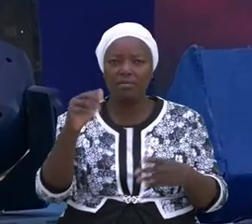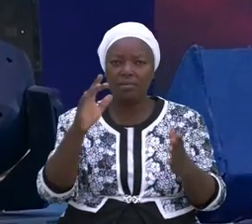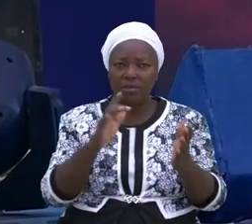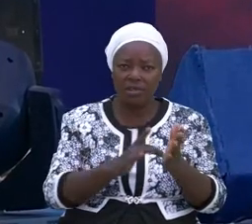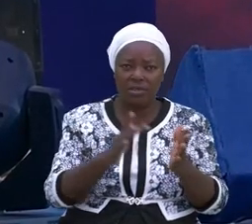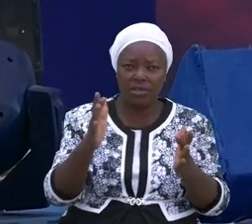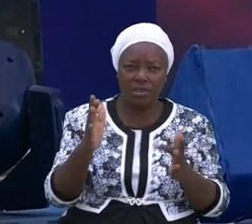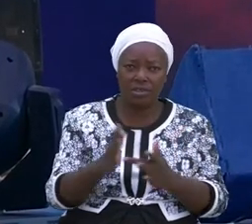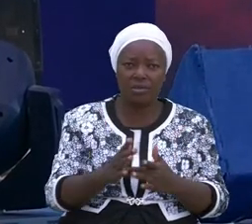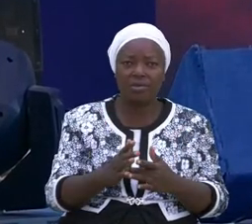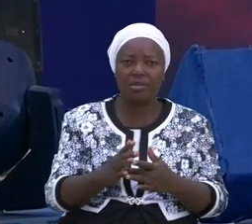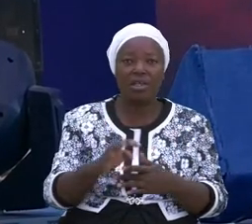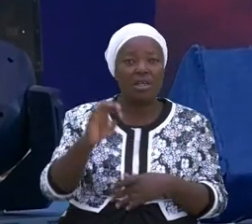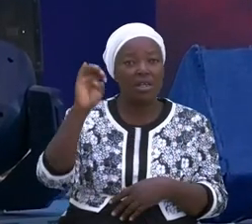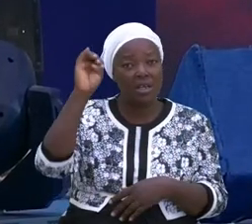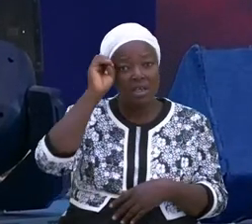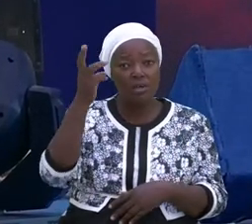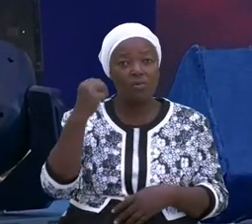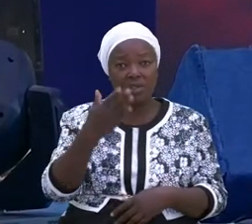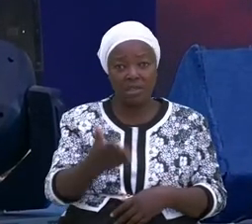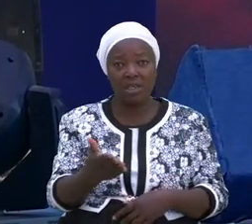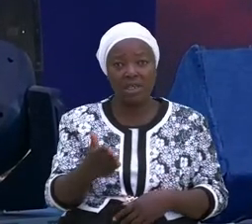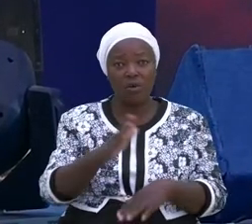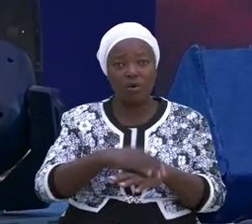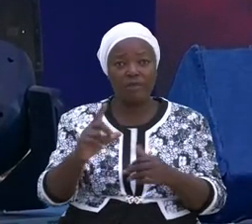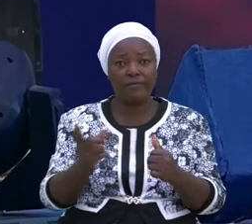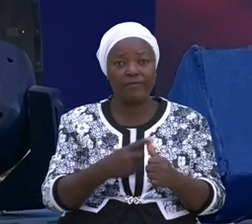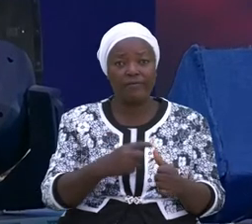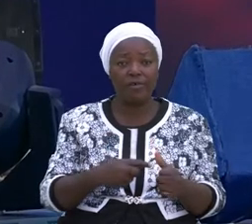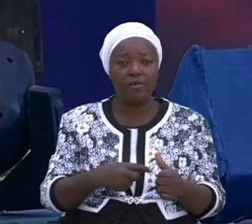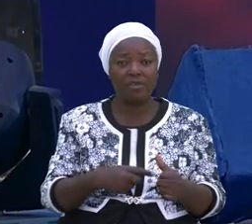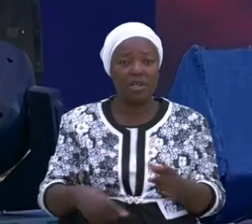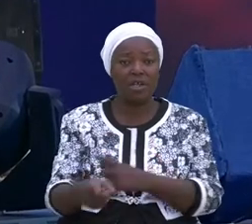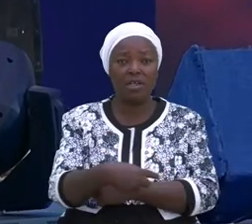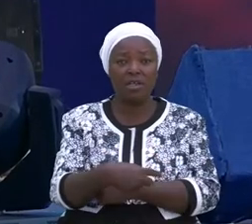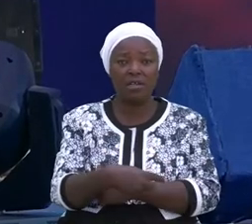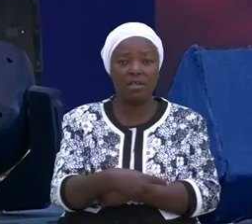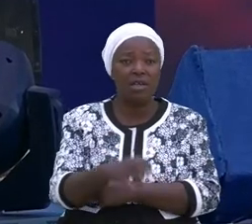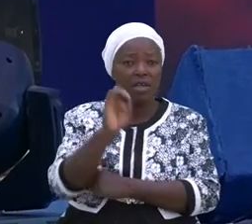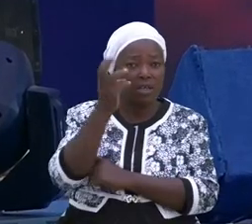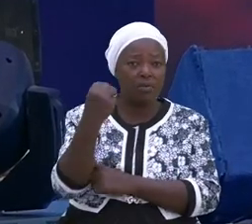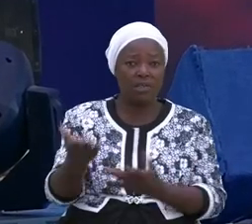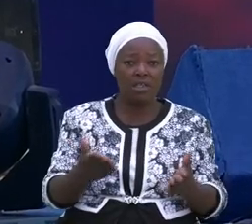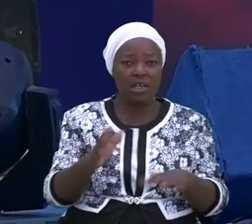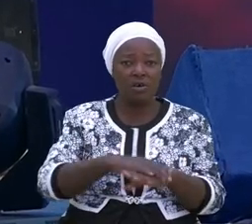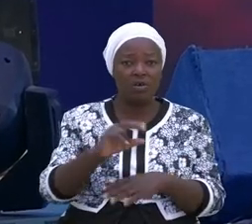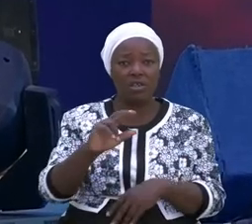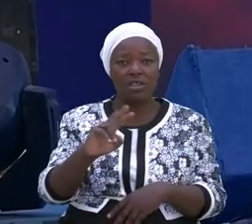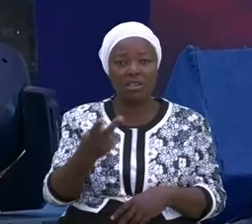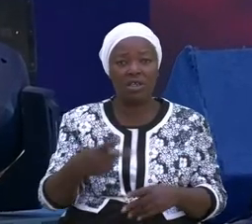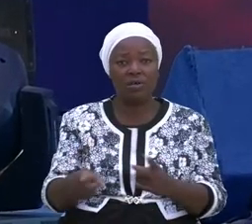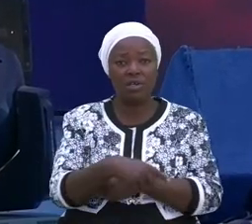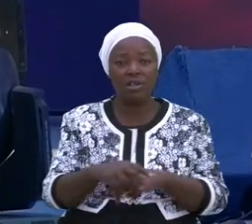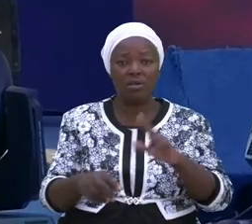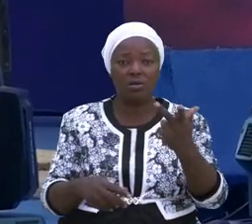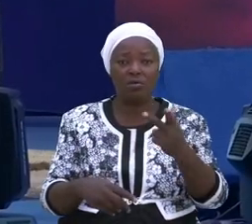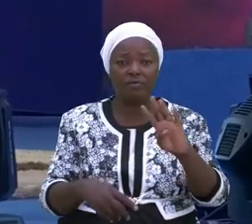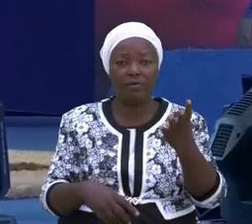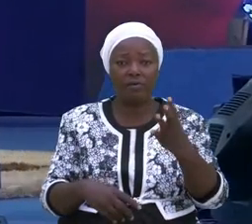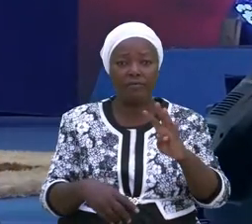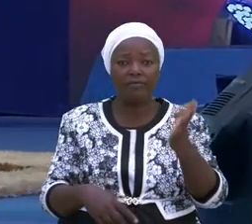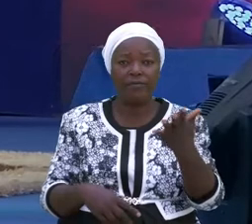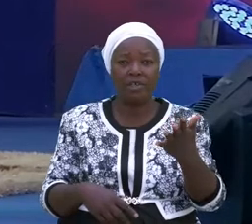He was here on the first day. He was here on the second day. On the third, on the fourth, on the fifth, he